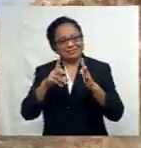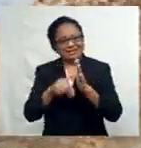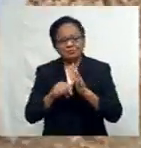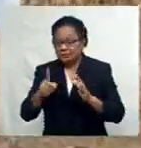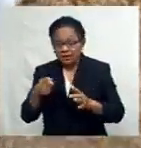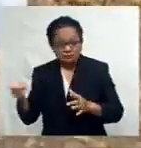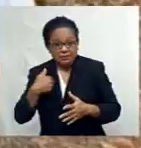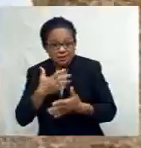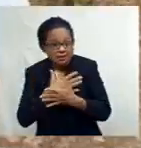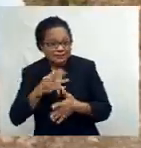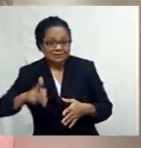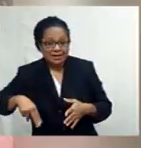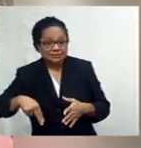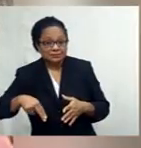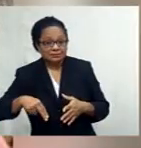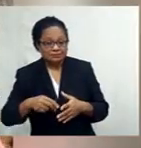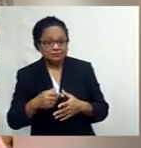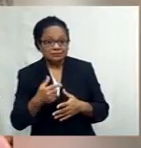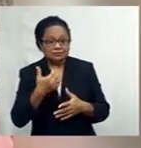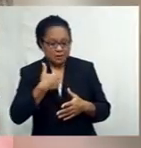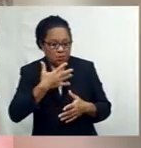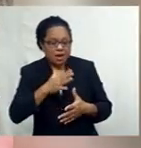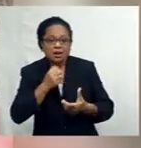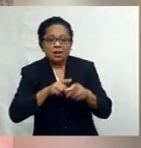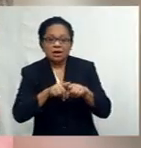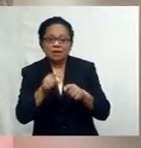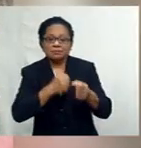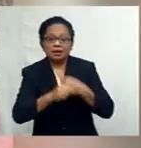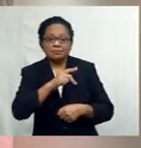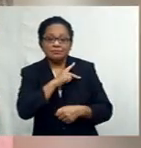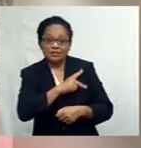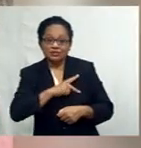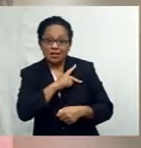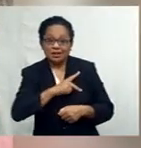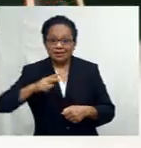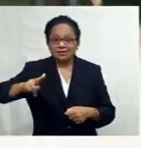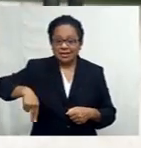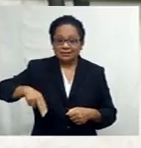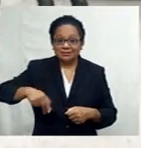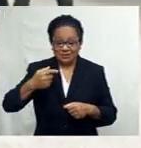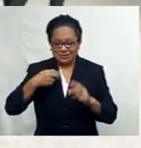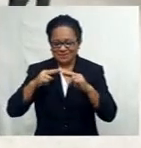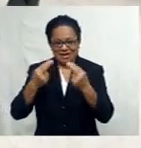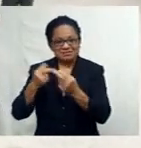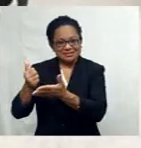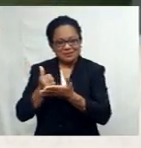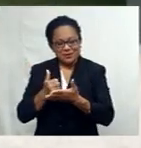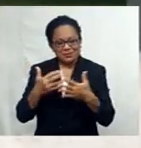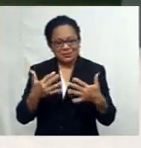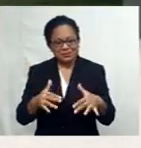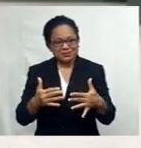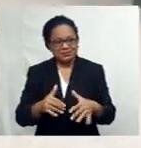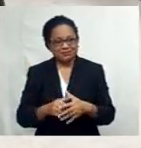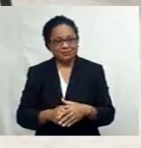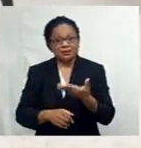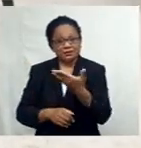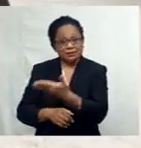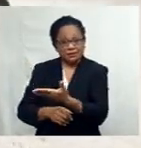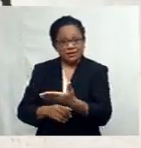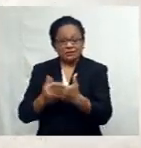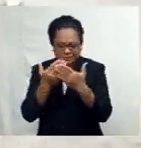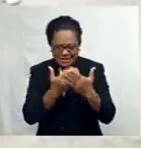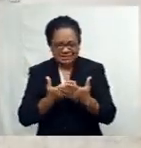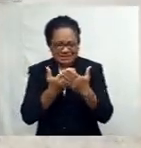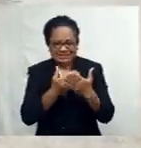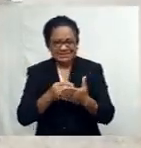passion, so it is important to me. However, my family has been very supportive. Chandra, while pursuing her studies, aims